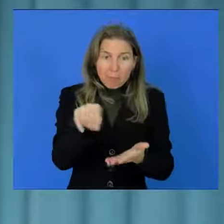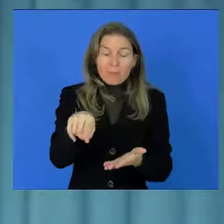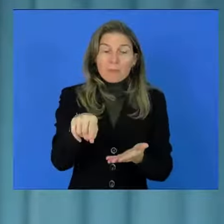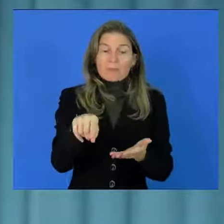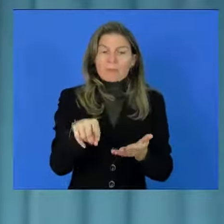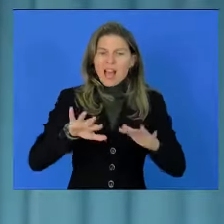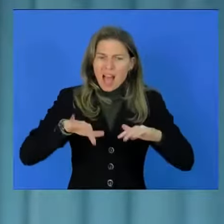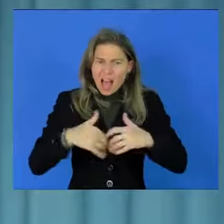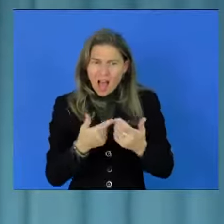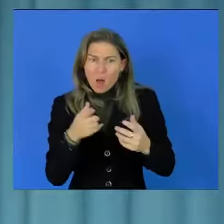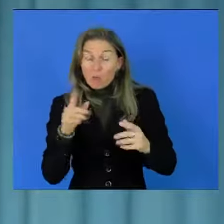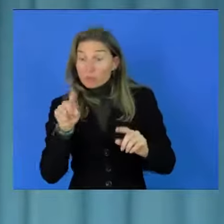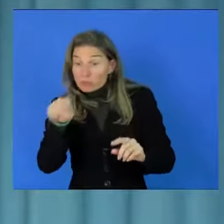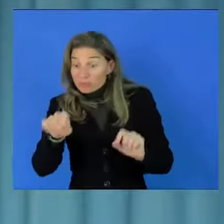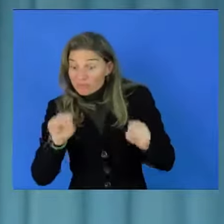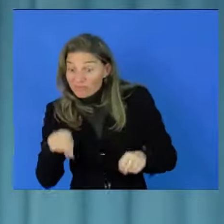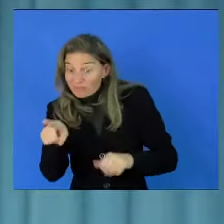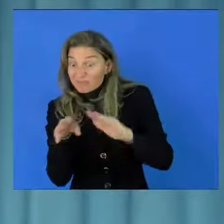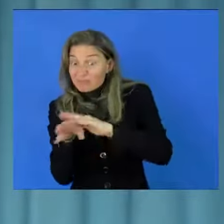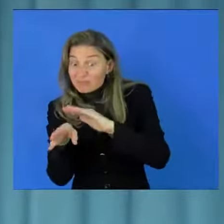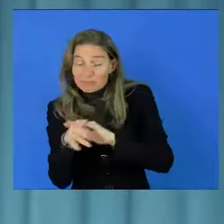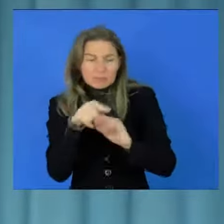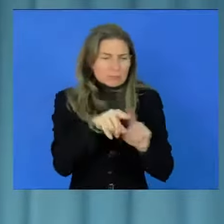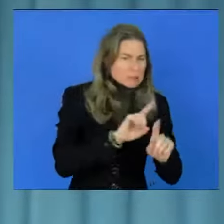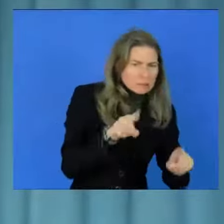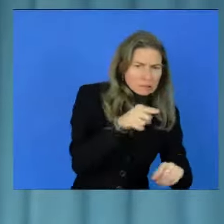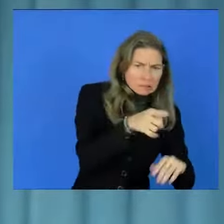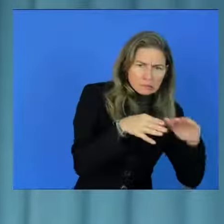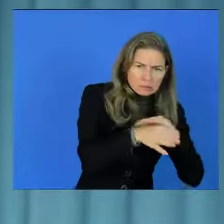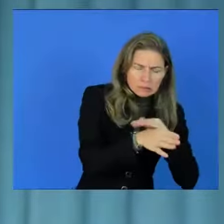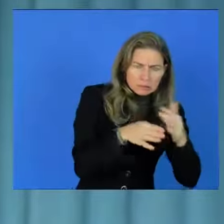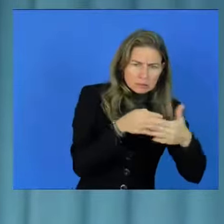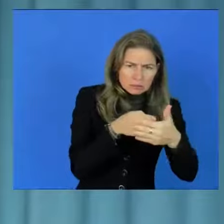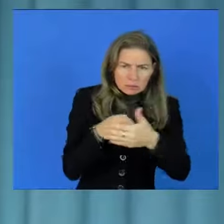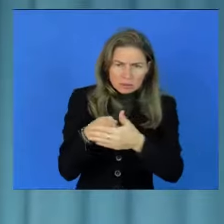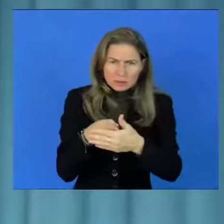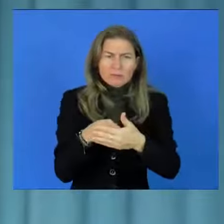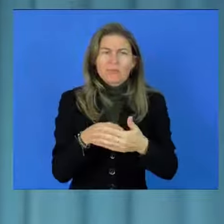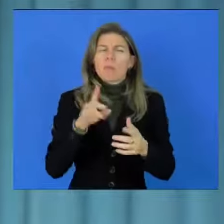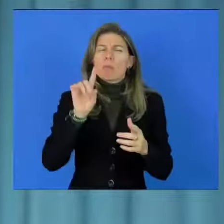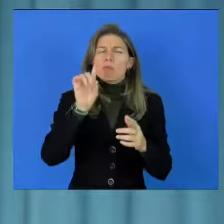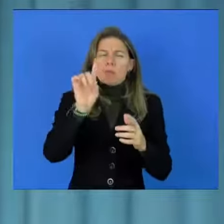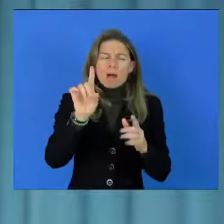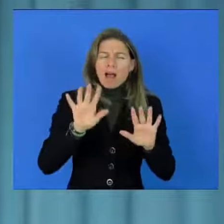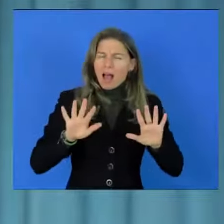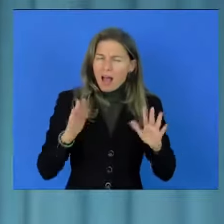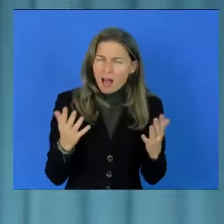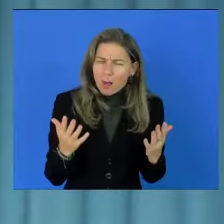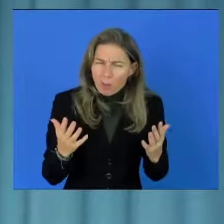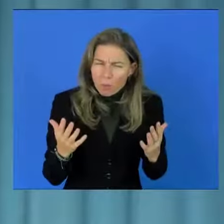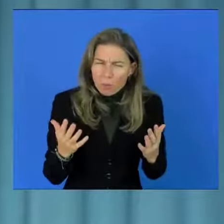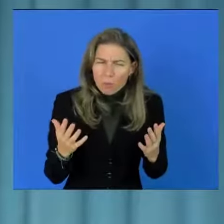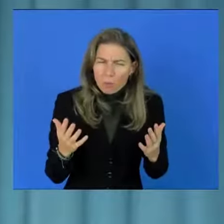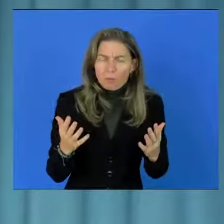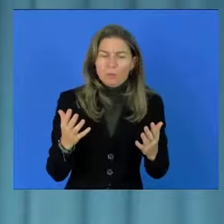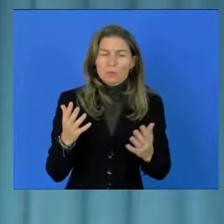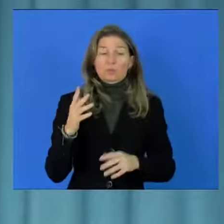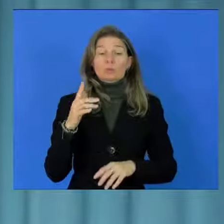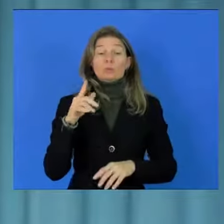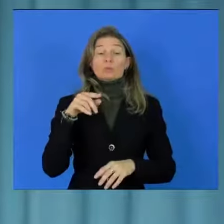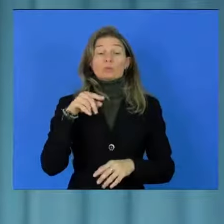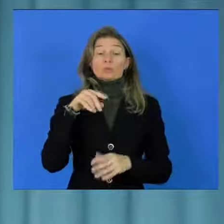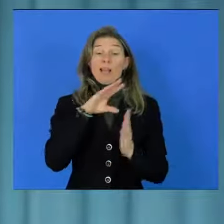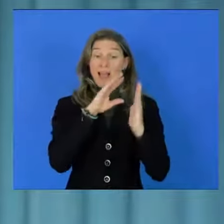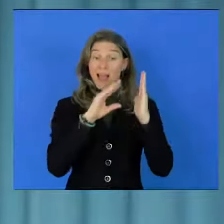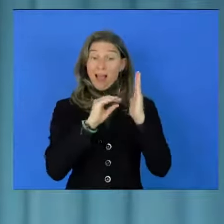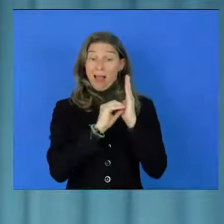technology, which helps us all understand our surrounding better. What does it mean? It means that, the further out we can go,